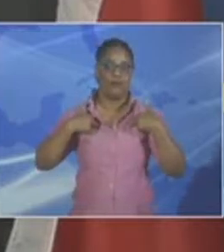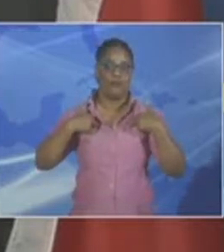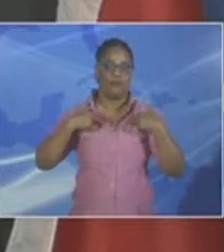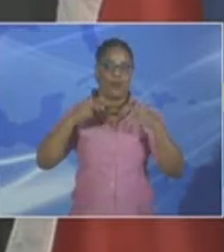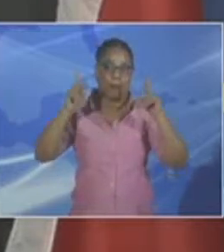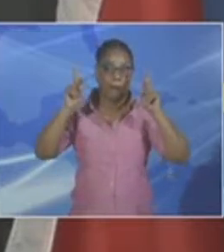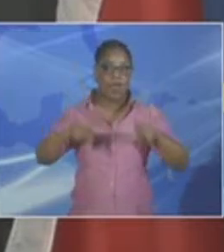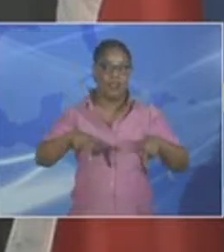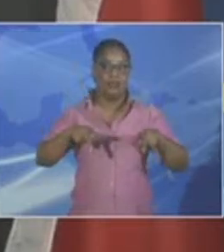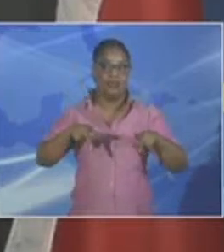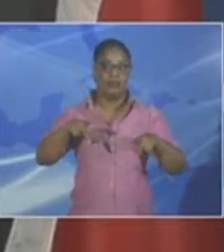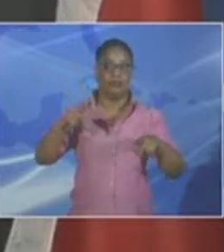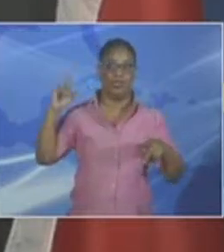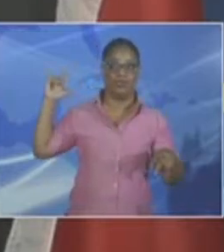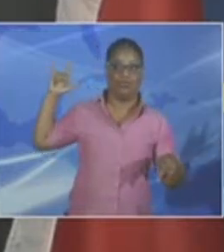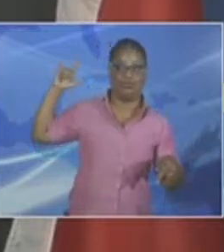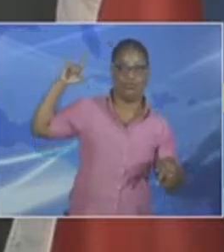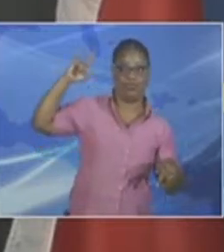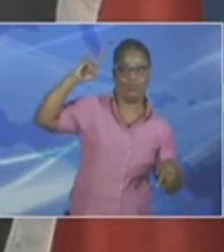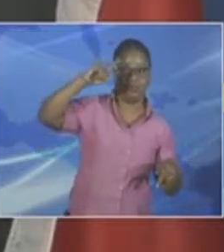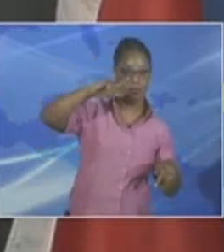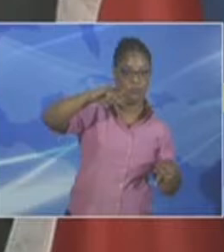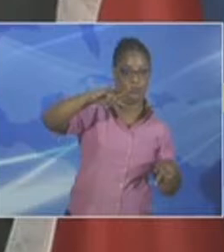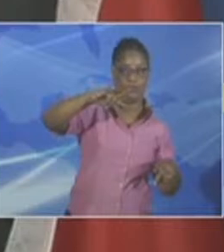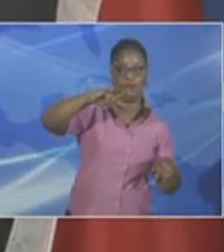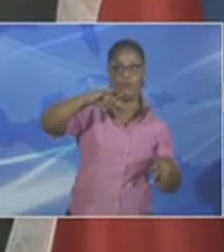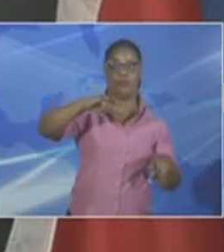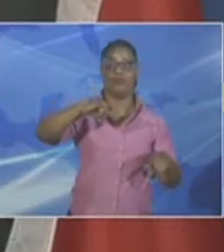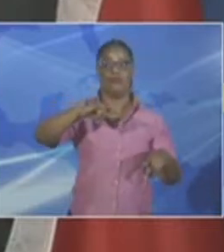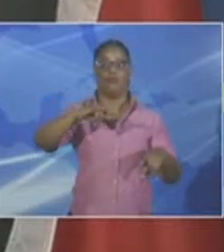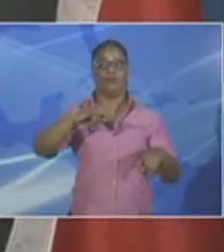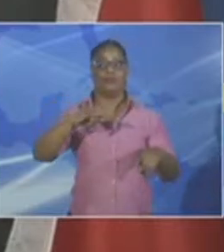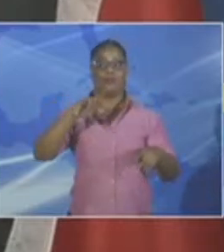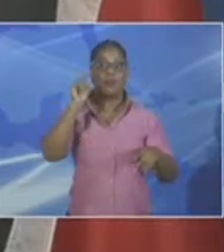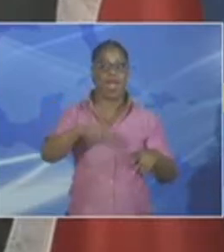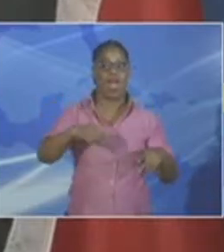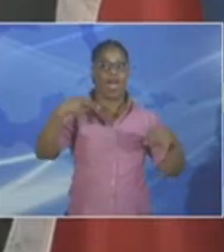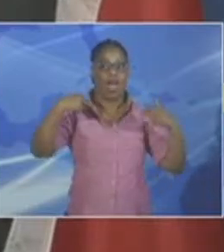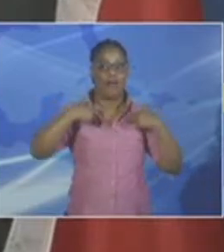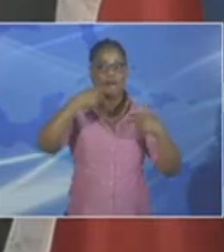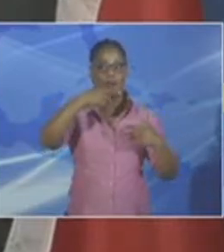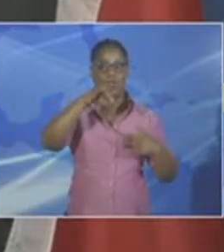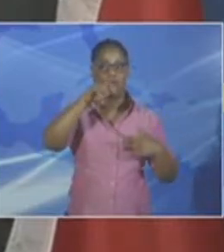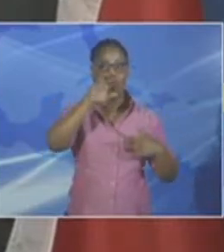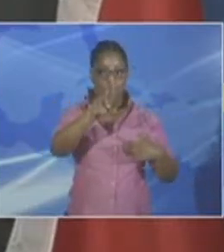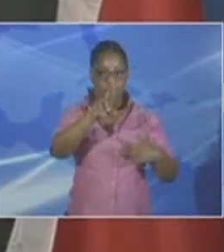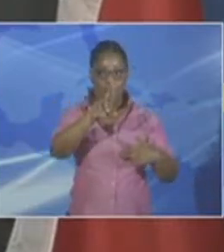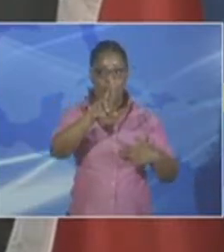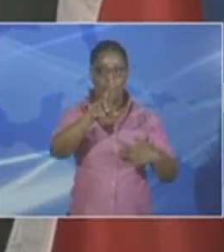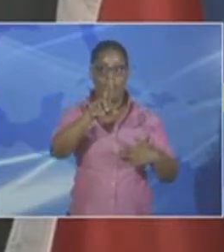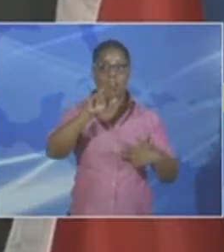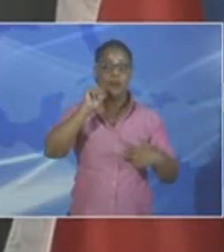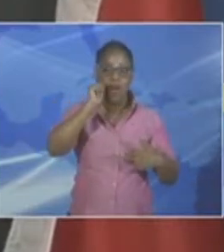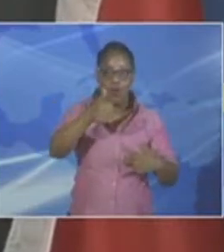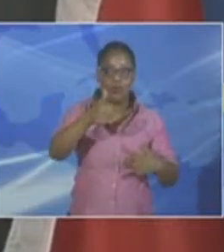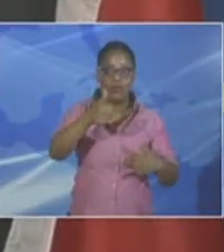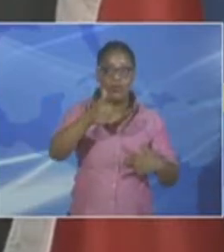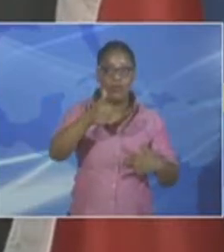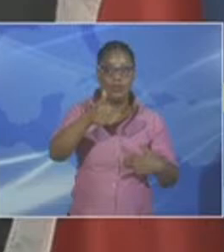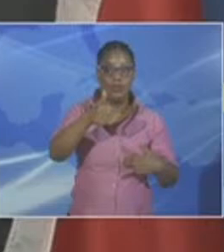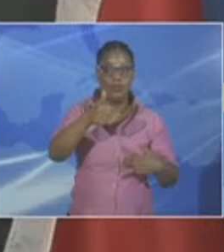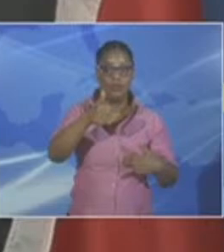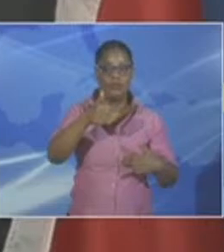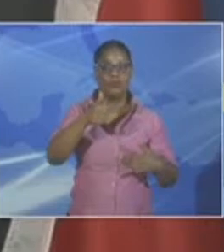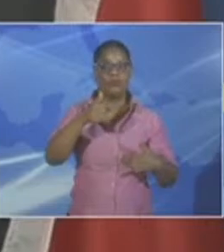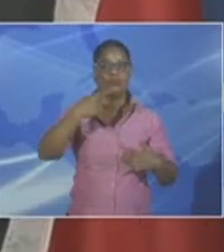our country and having to have only a PCR test, as of tomorrow we'll accept an